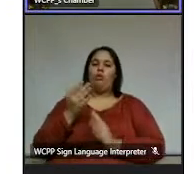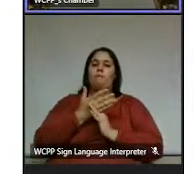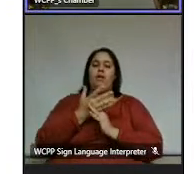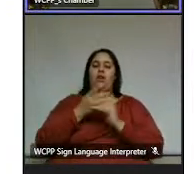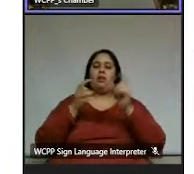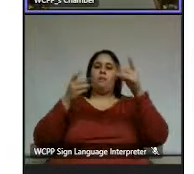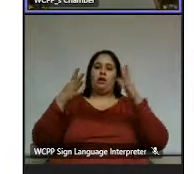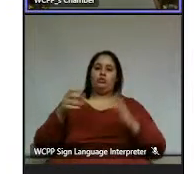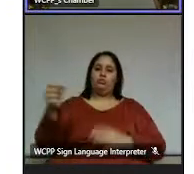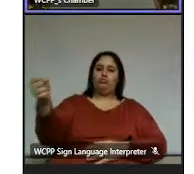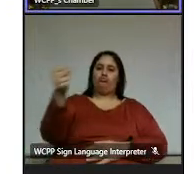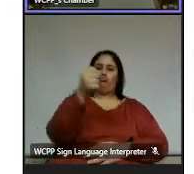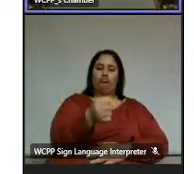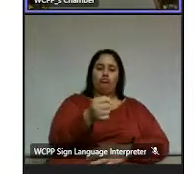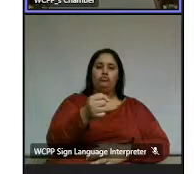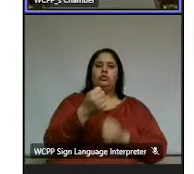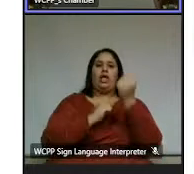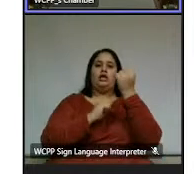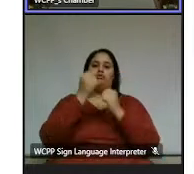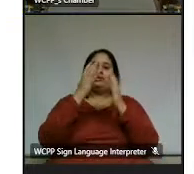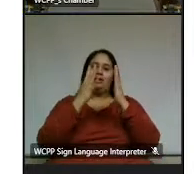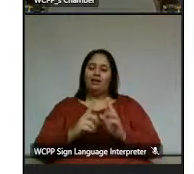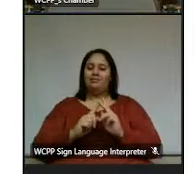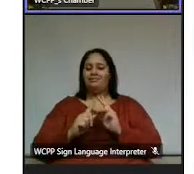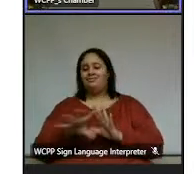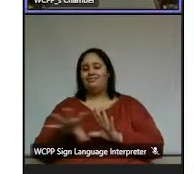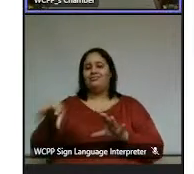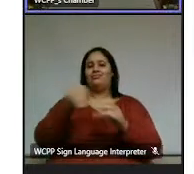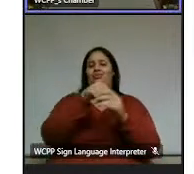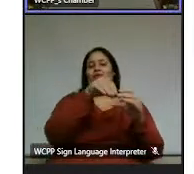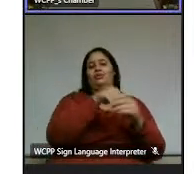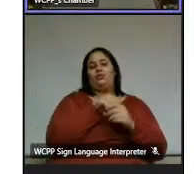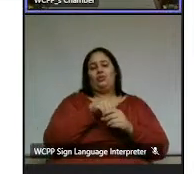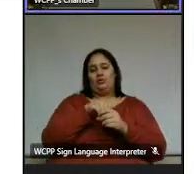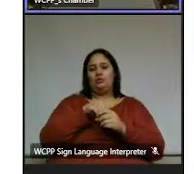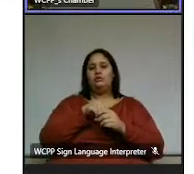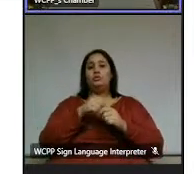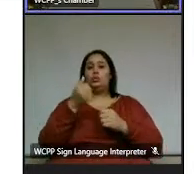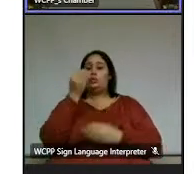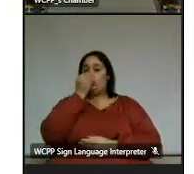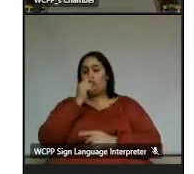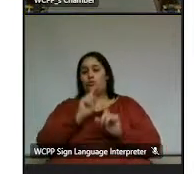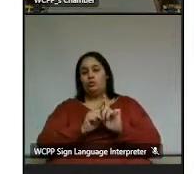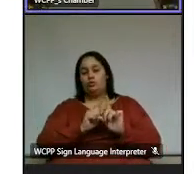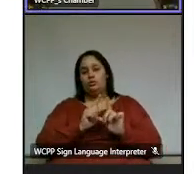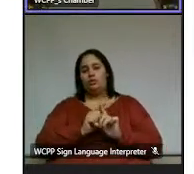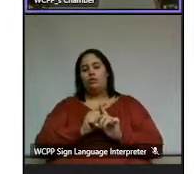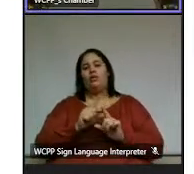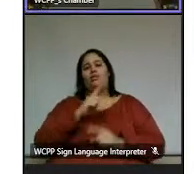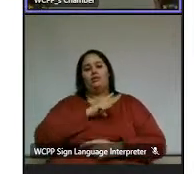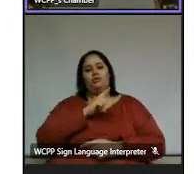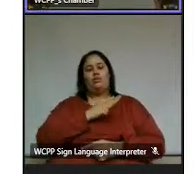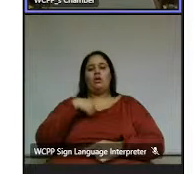management engineers joining, which is good news, and therefore we don't foresee a